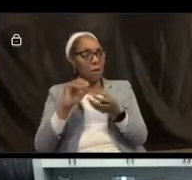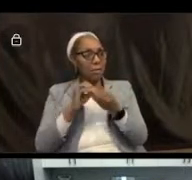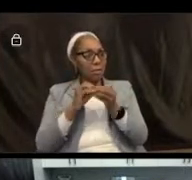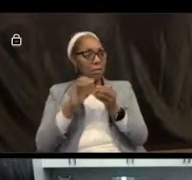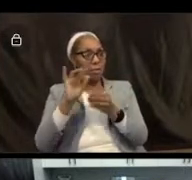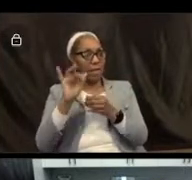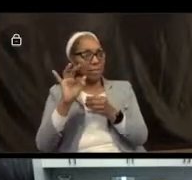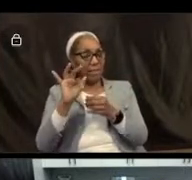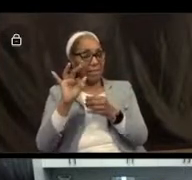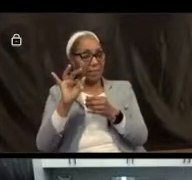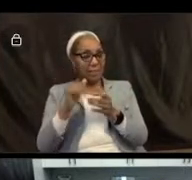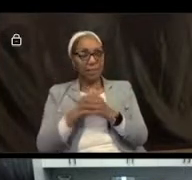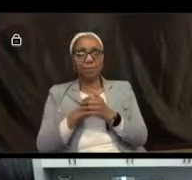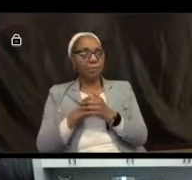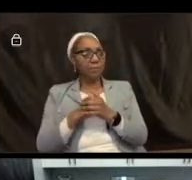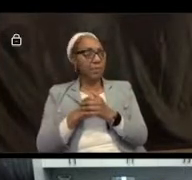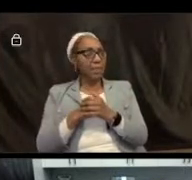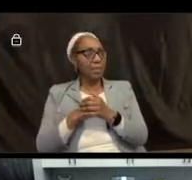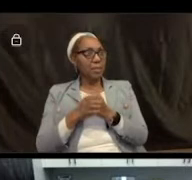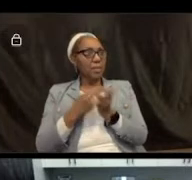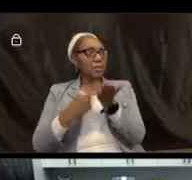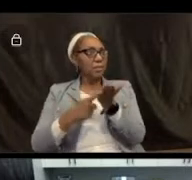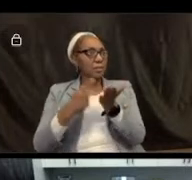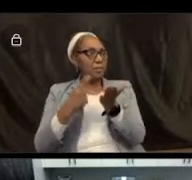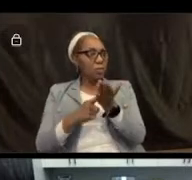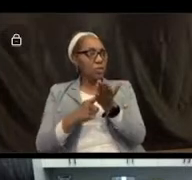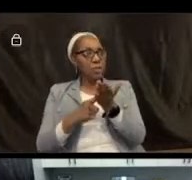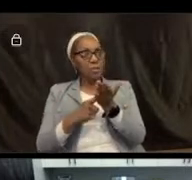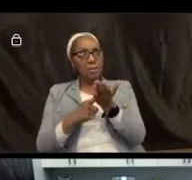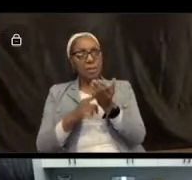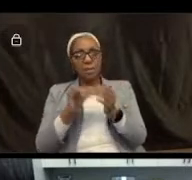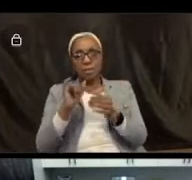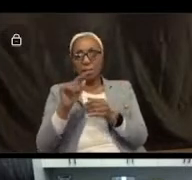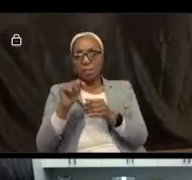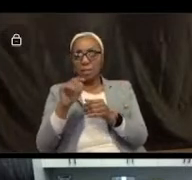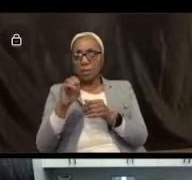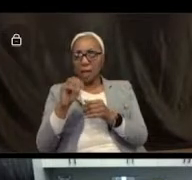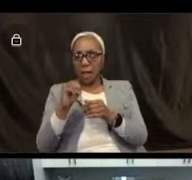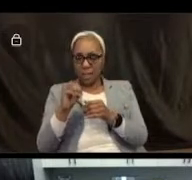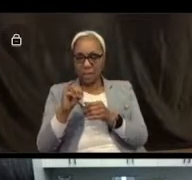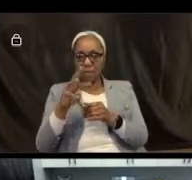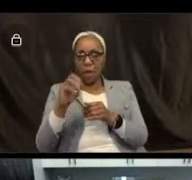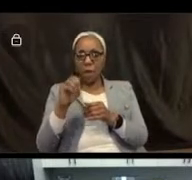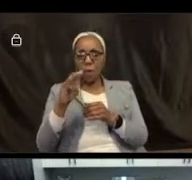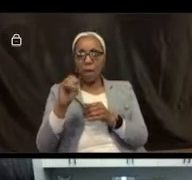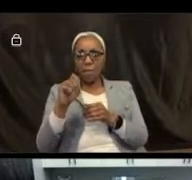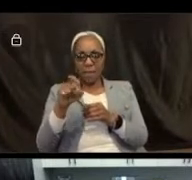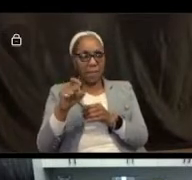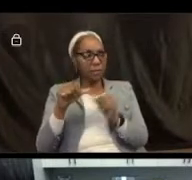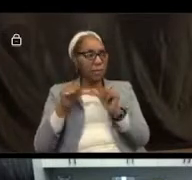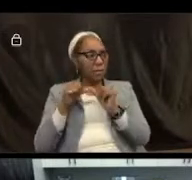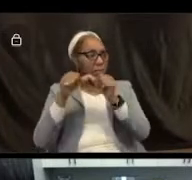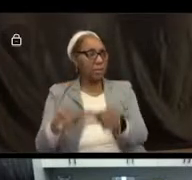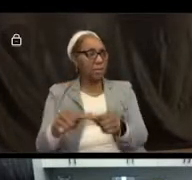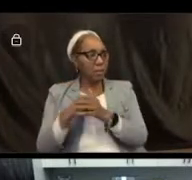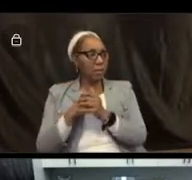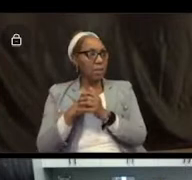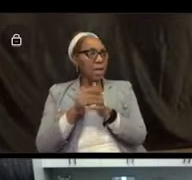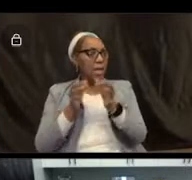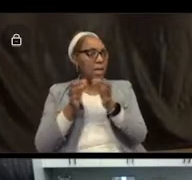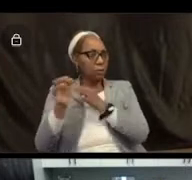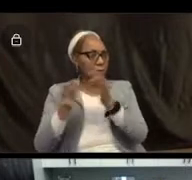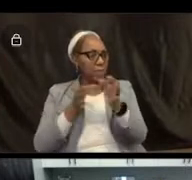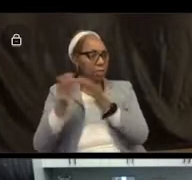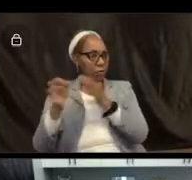19. And it's just a discussion item that we talk about the WebEx and continuance. Everybody received a